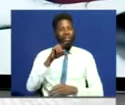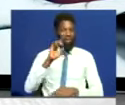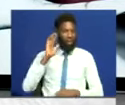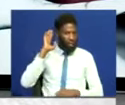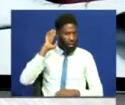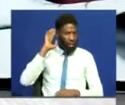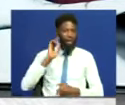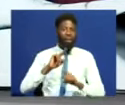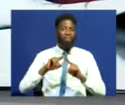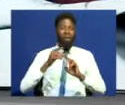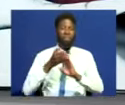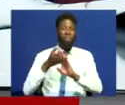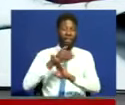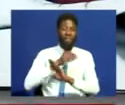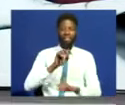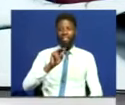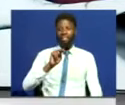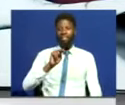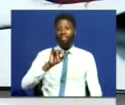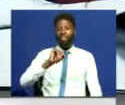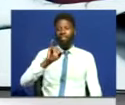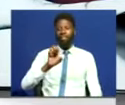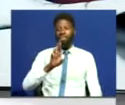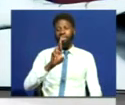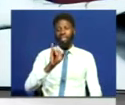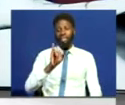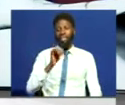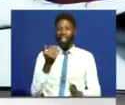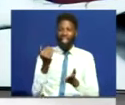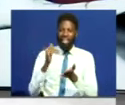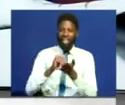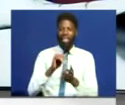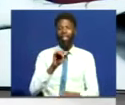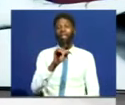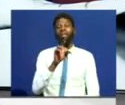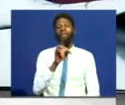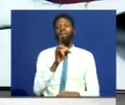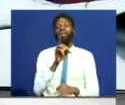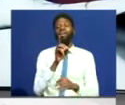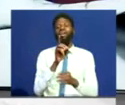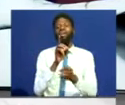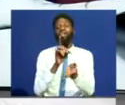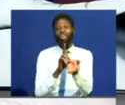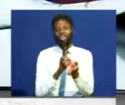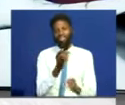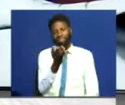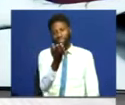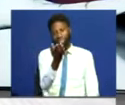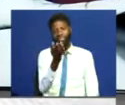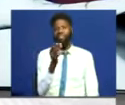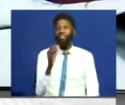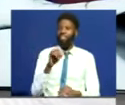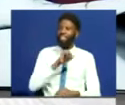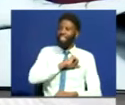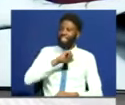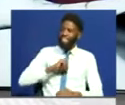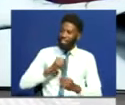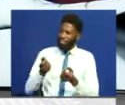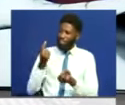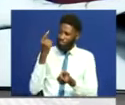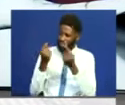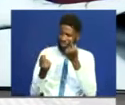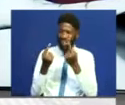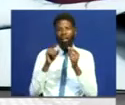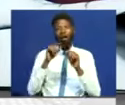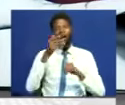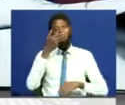go to Njeri, let me go back to Daktari. Daktari, you can respond to the issues the Senator has also raised, but from the graphics that we have been able to play on the screen, you